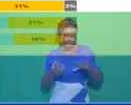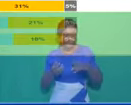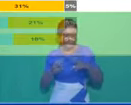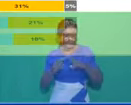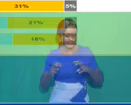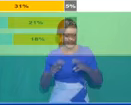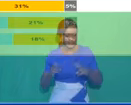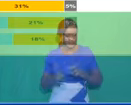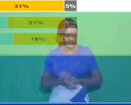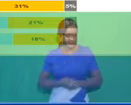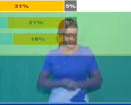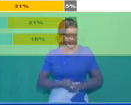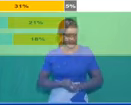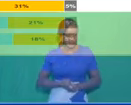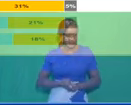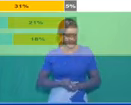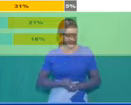to the